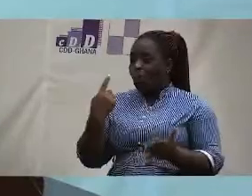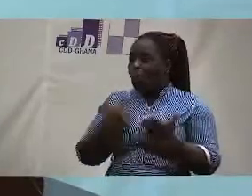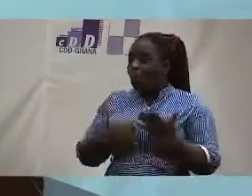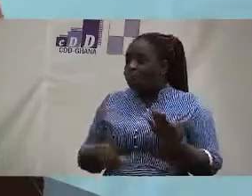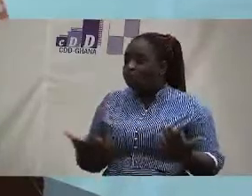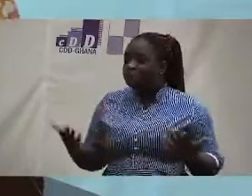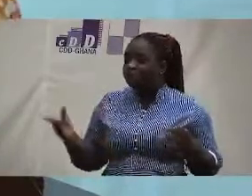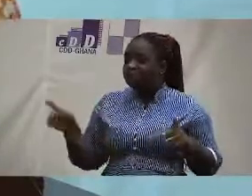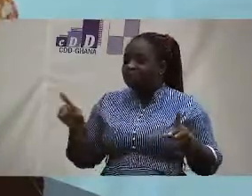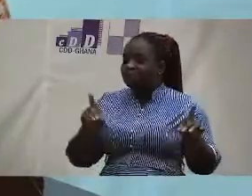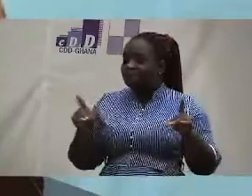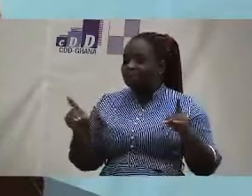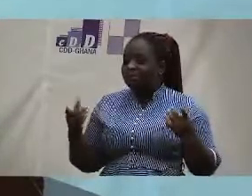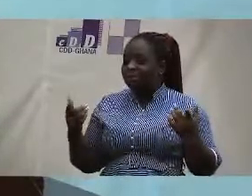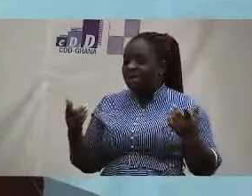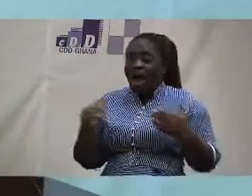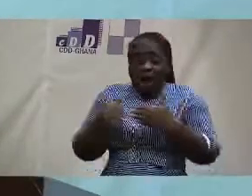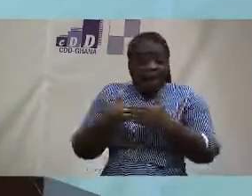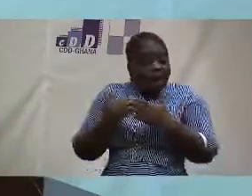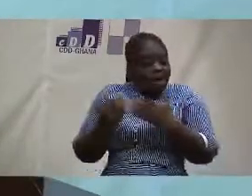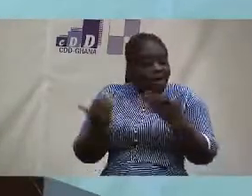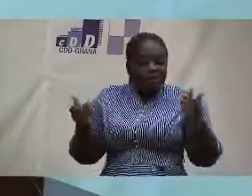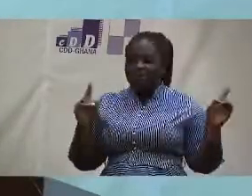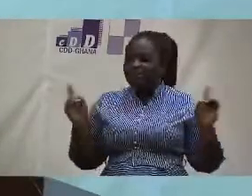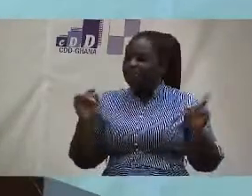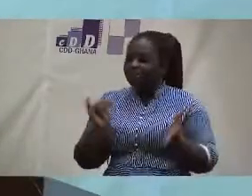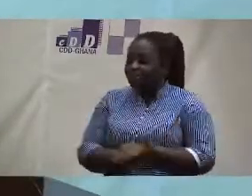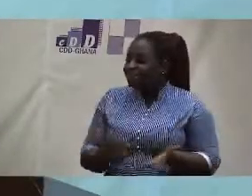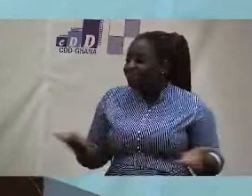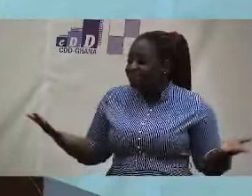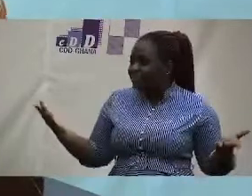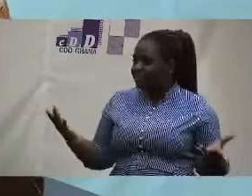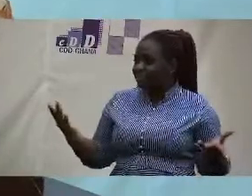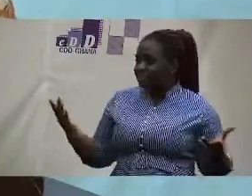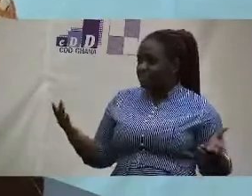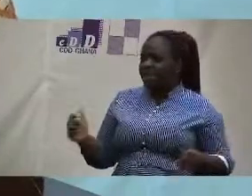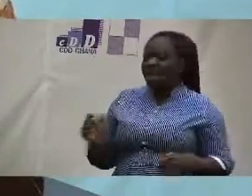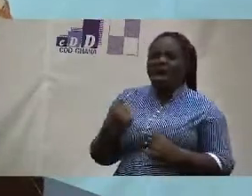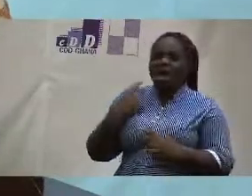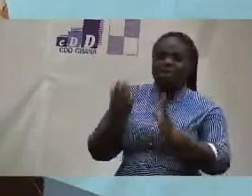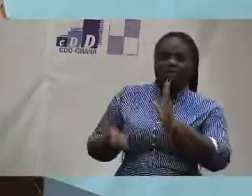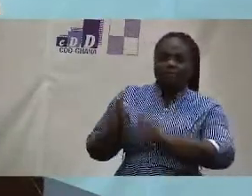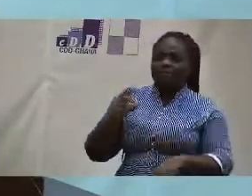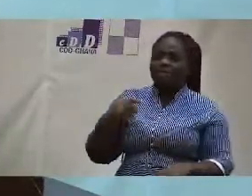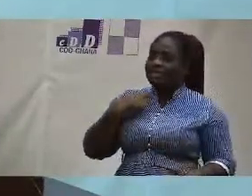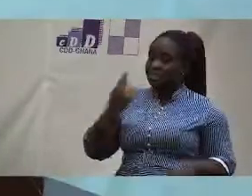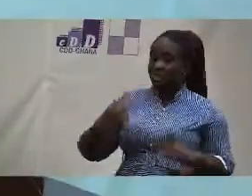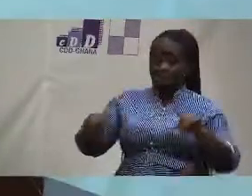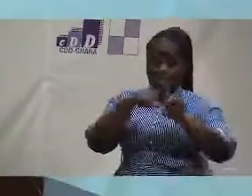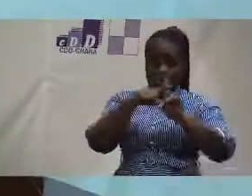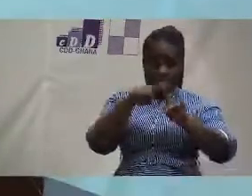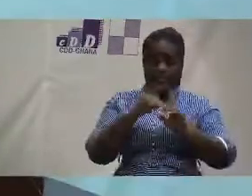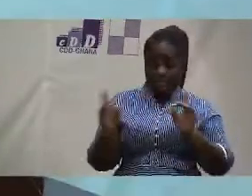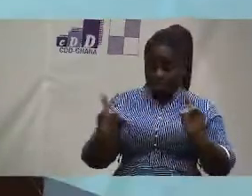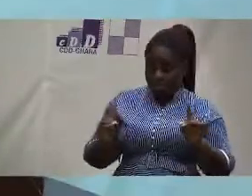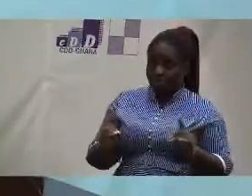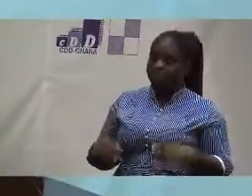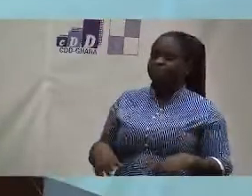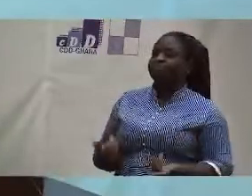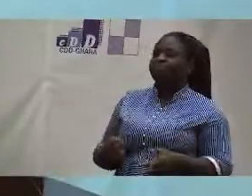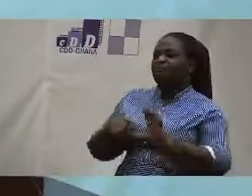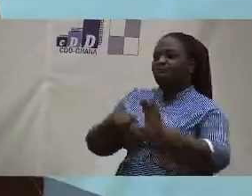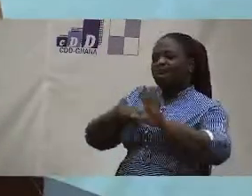we and how do we do this. And I will quickly mention some of the positives we have done before I